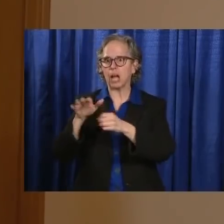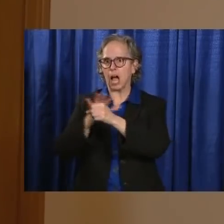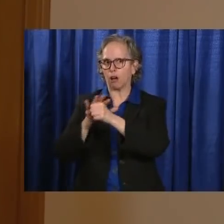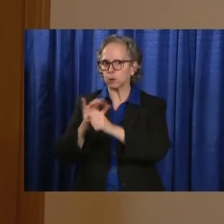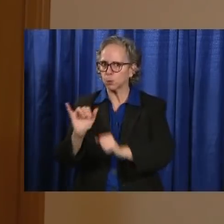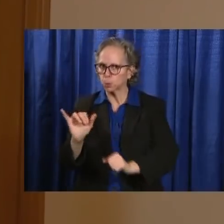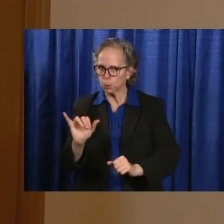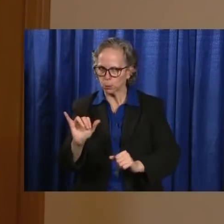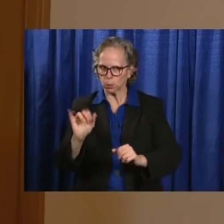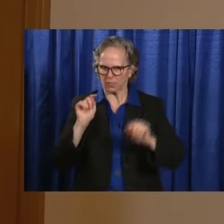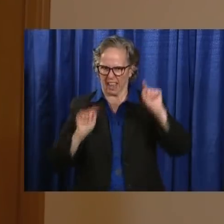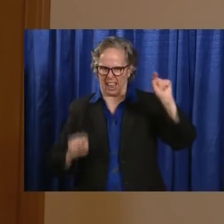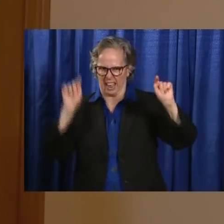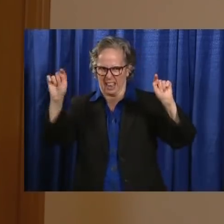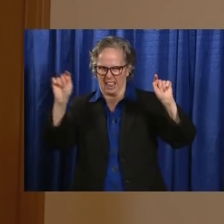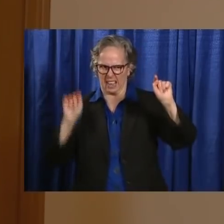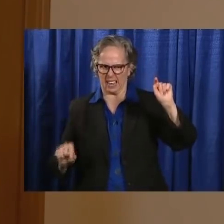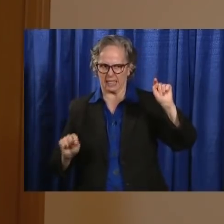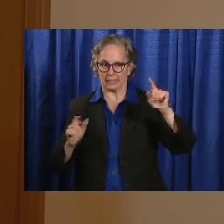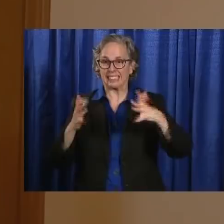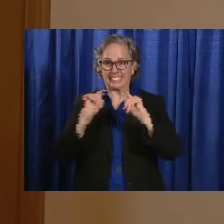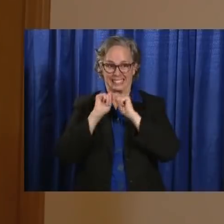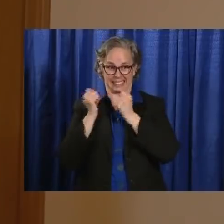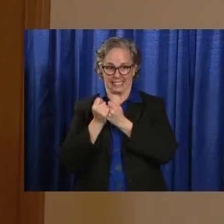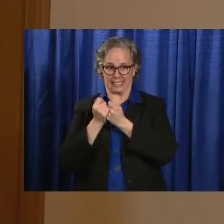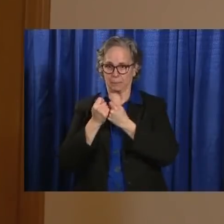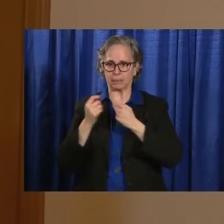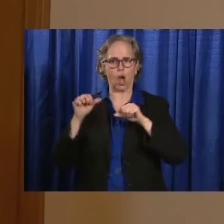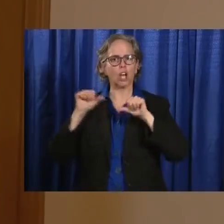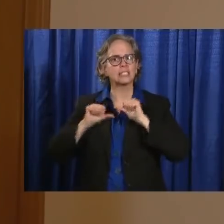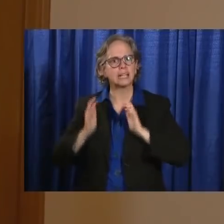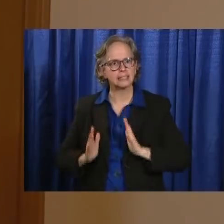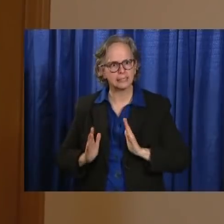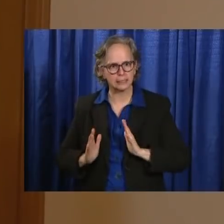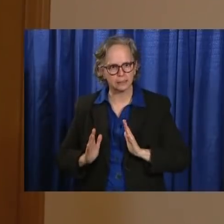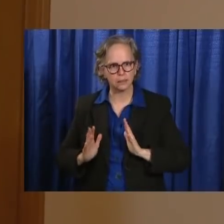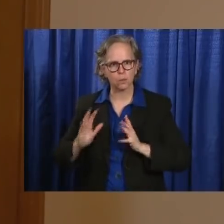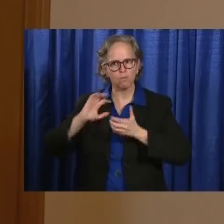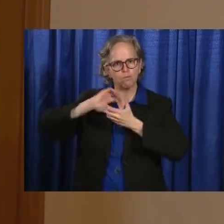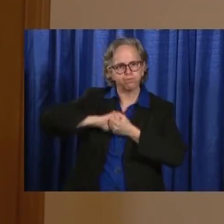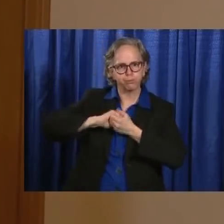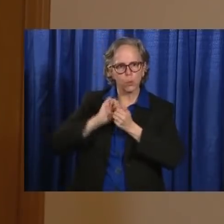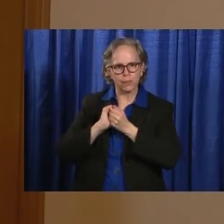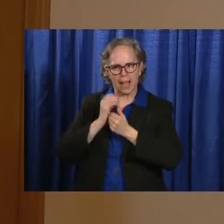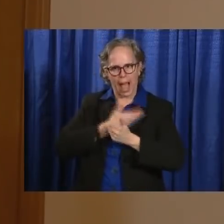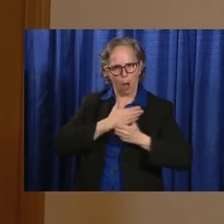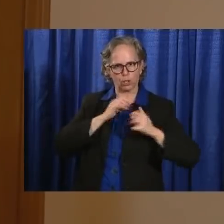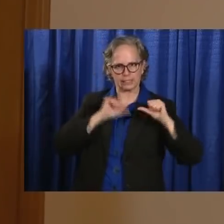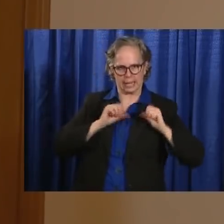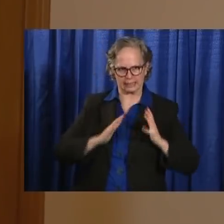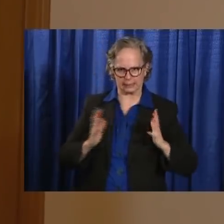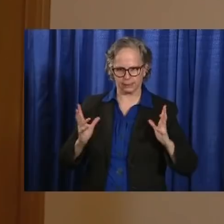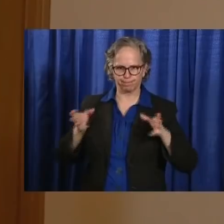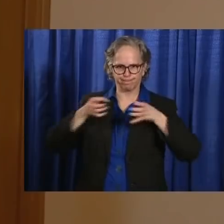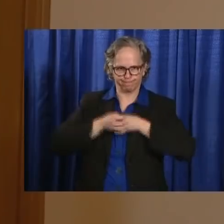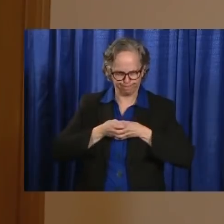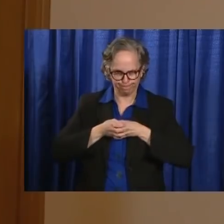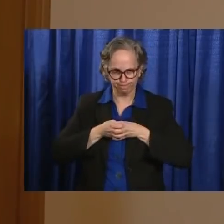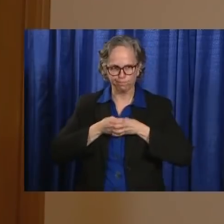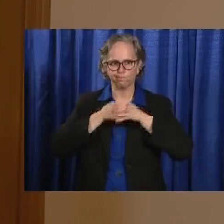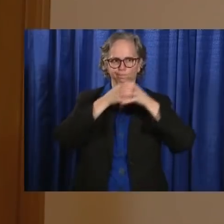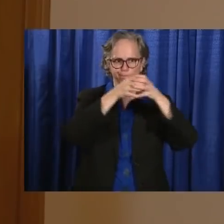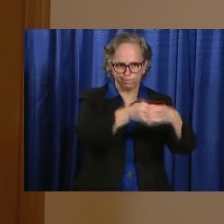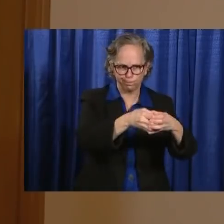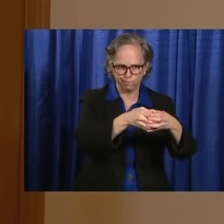of scientists that will work alongside our scientists. I've heard, it's not in writing yet, so I still have to get the proposal in